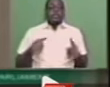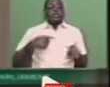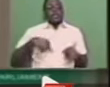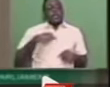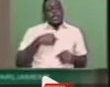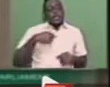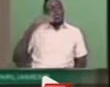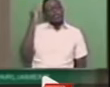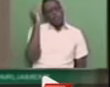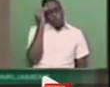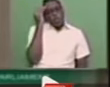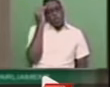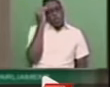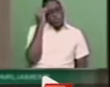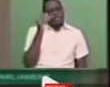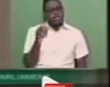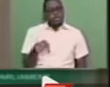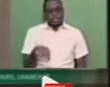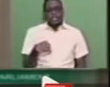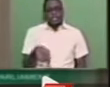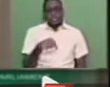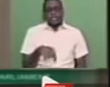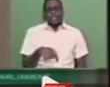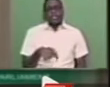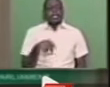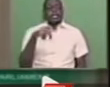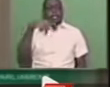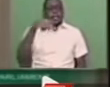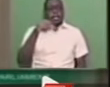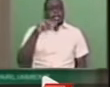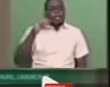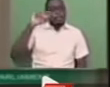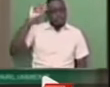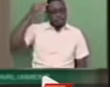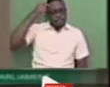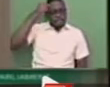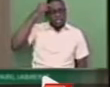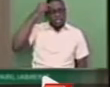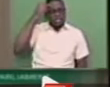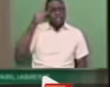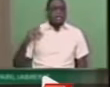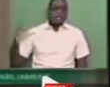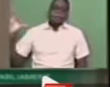the biggest tragedies perpetrated against the citizens of Trinidad and Tobago.